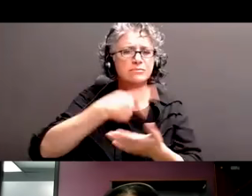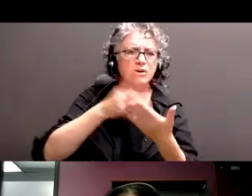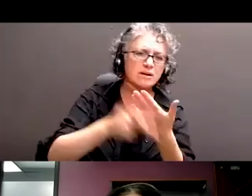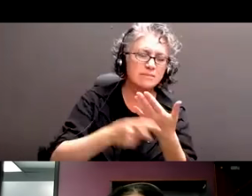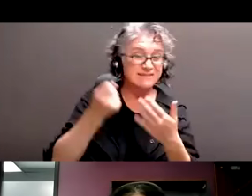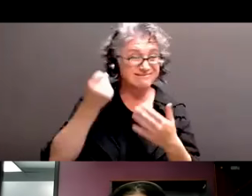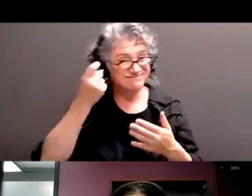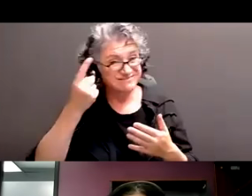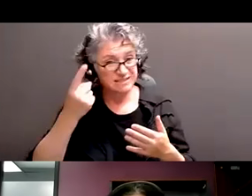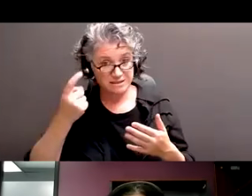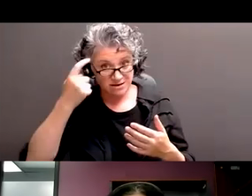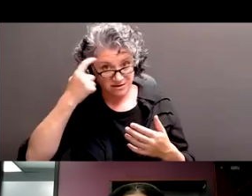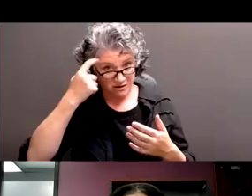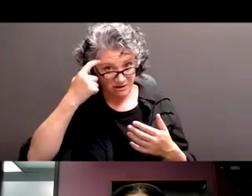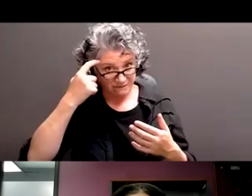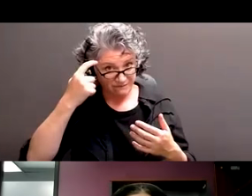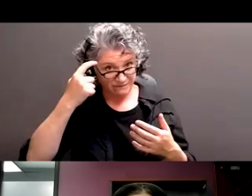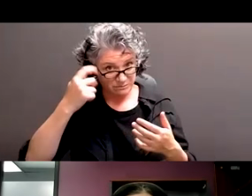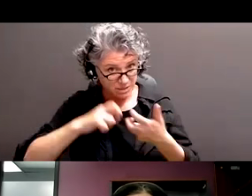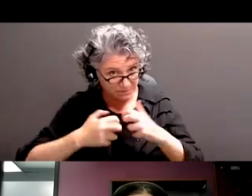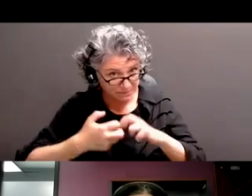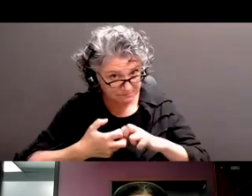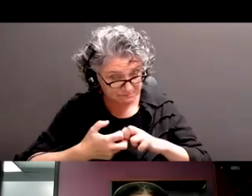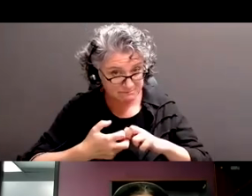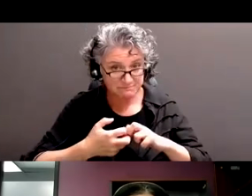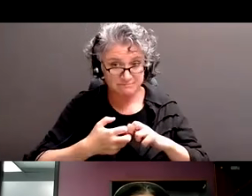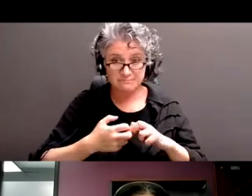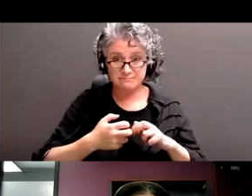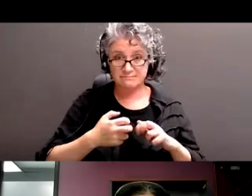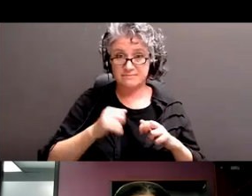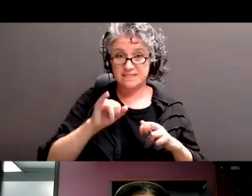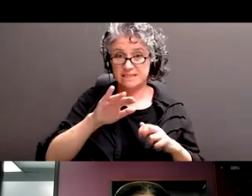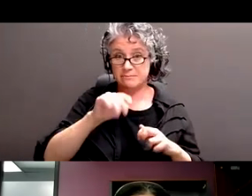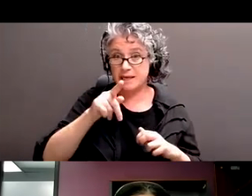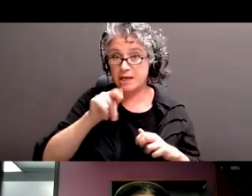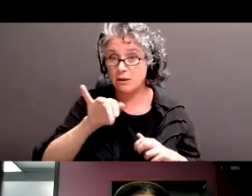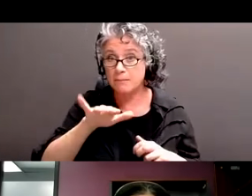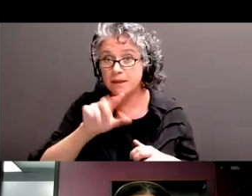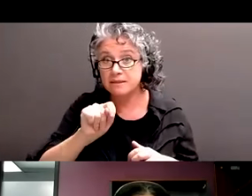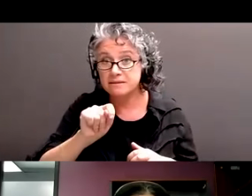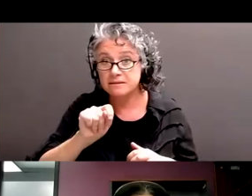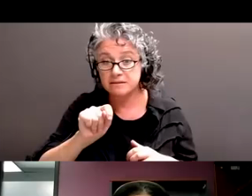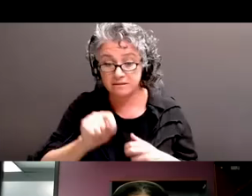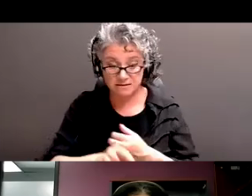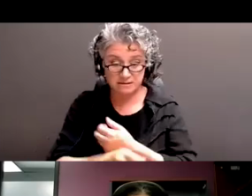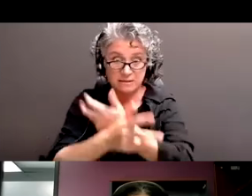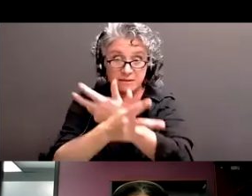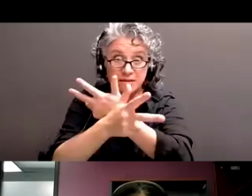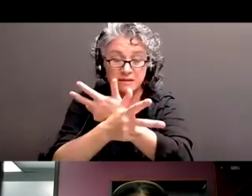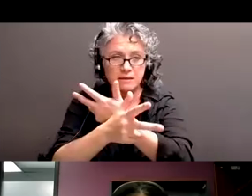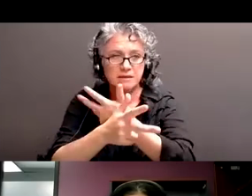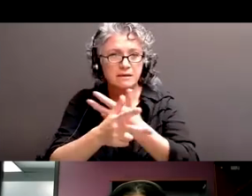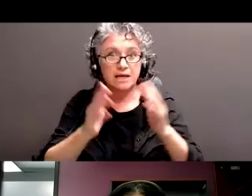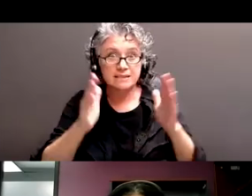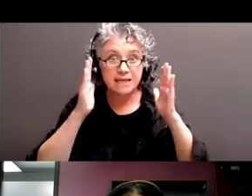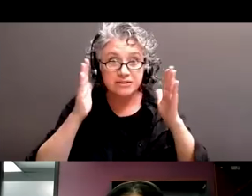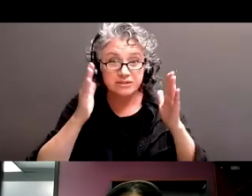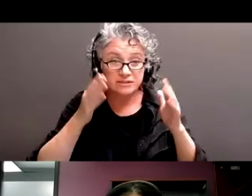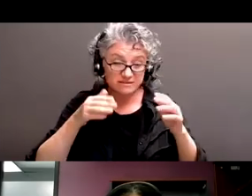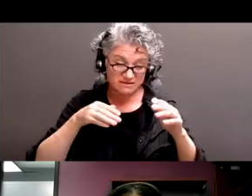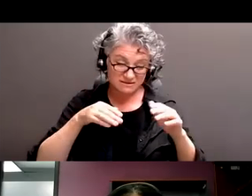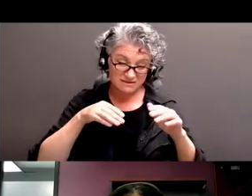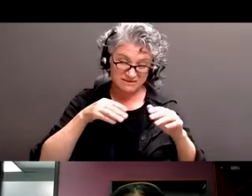with somebody with a cognitive impairment knows how difficult it can be to, you know, maintain that person's attention, especially if